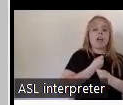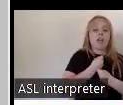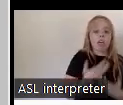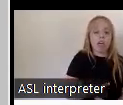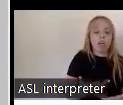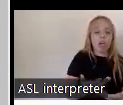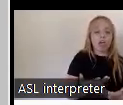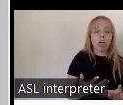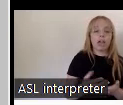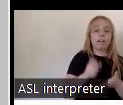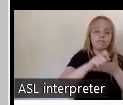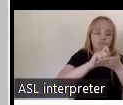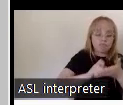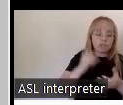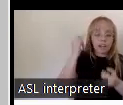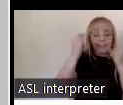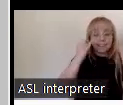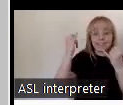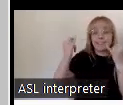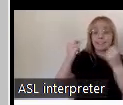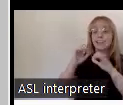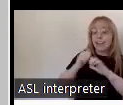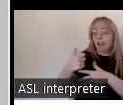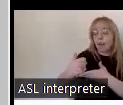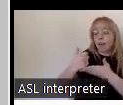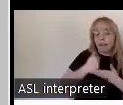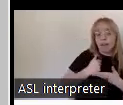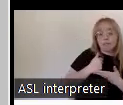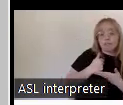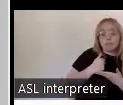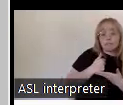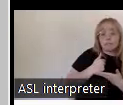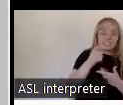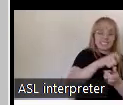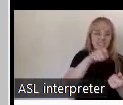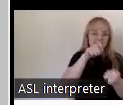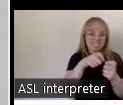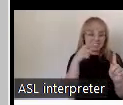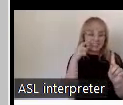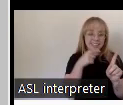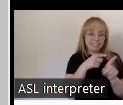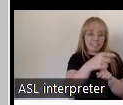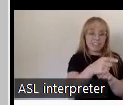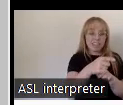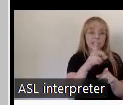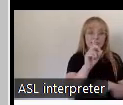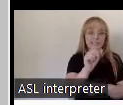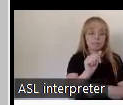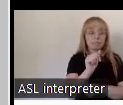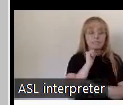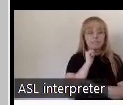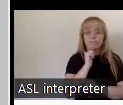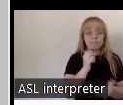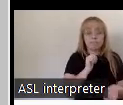write down my ideas. Again, not for those specifically with a disability,